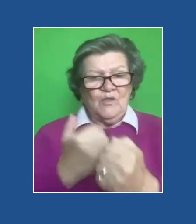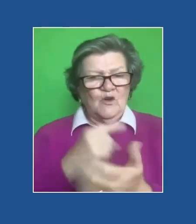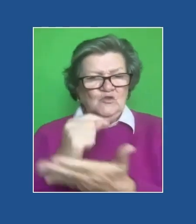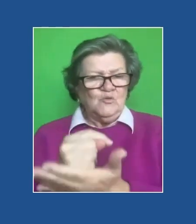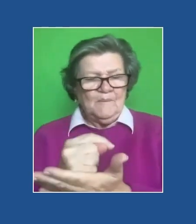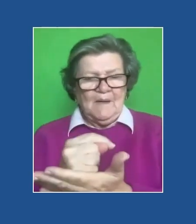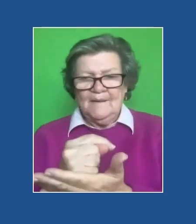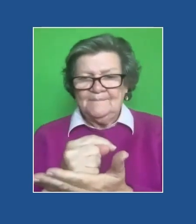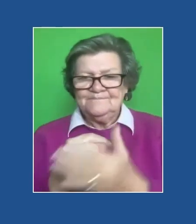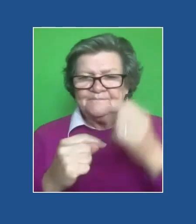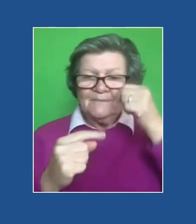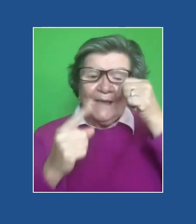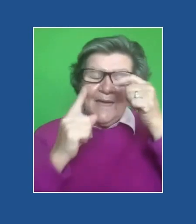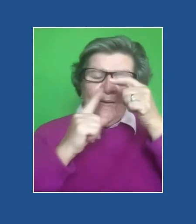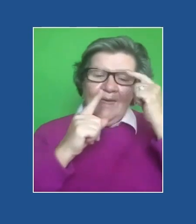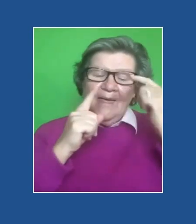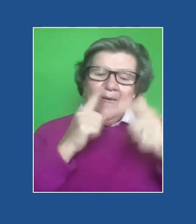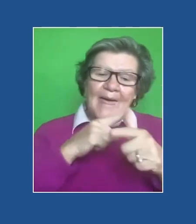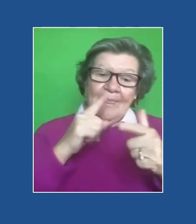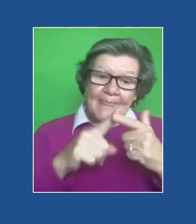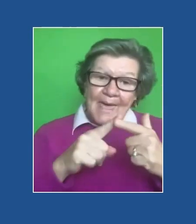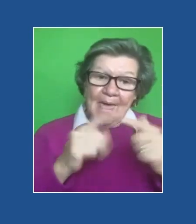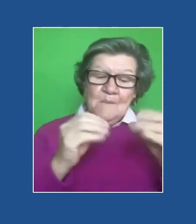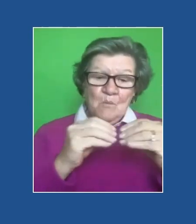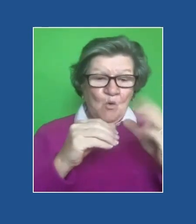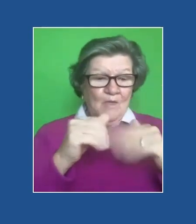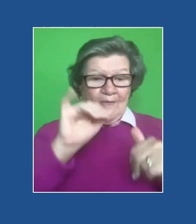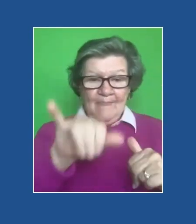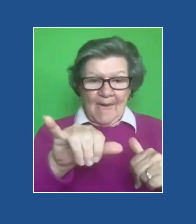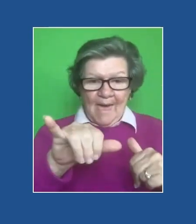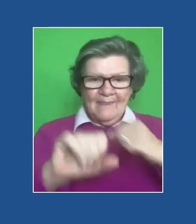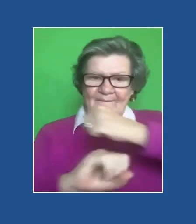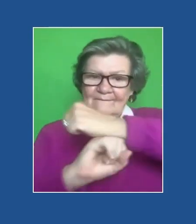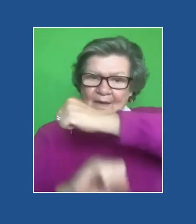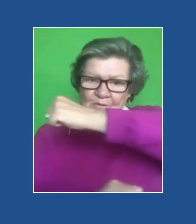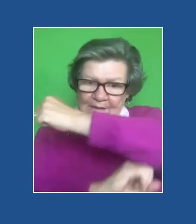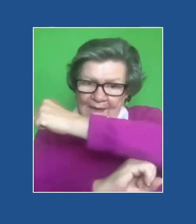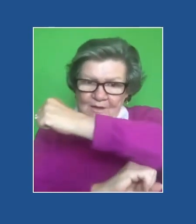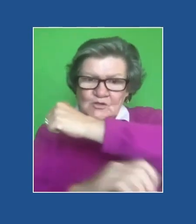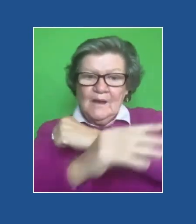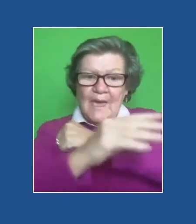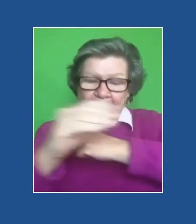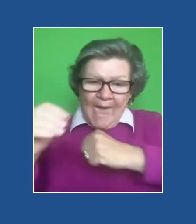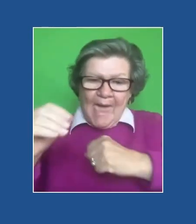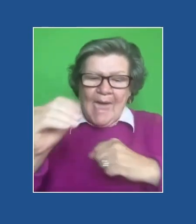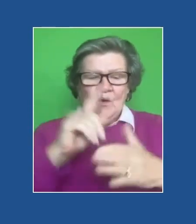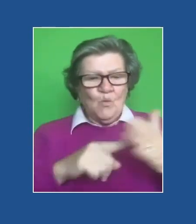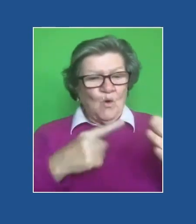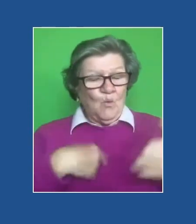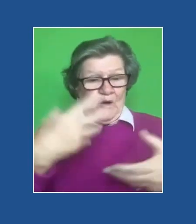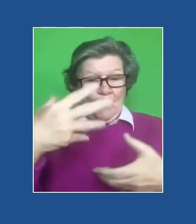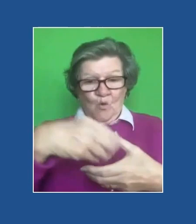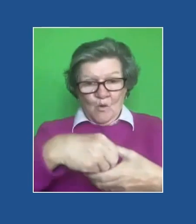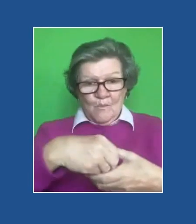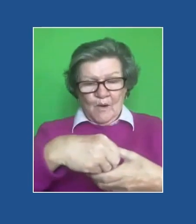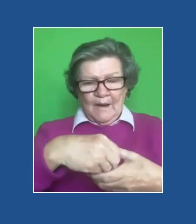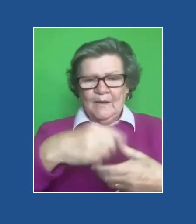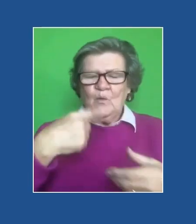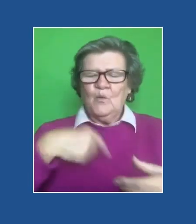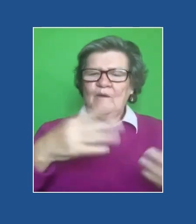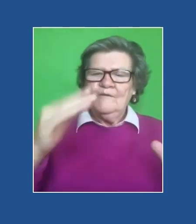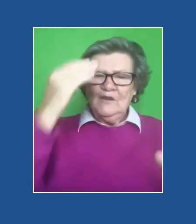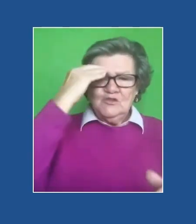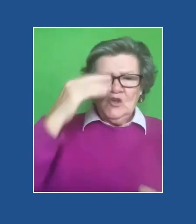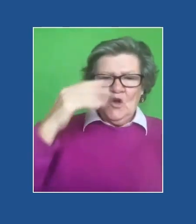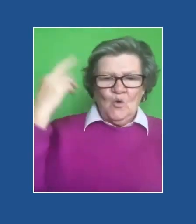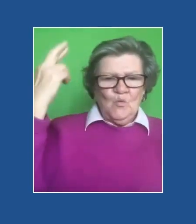then a step beyond that, beyond having this foundation of what the measures we're incorporating are, we know that rationale